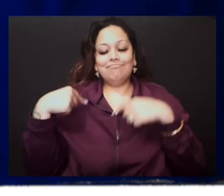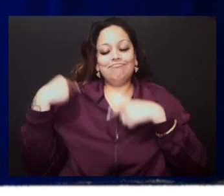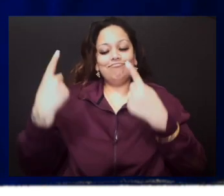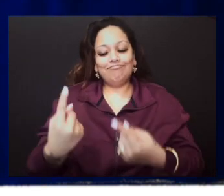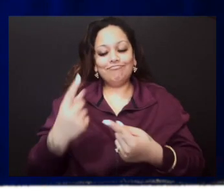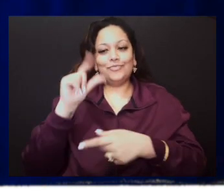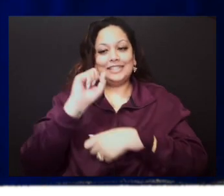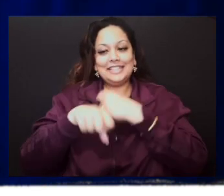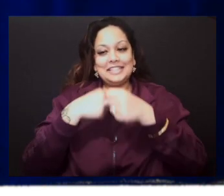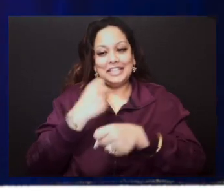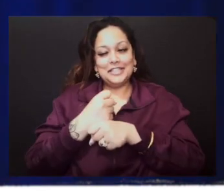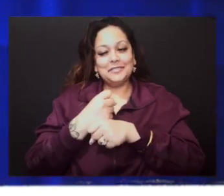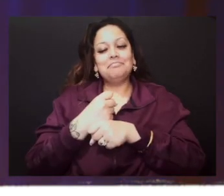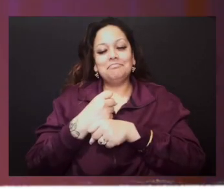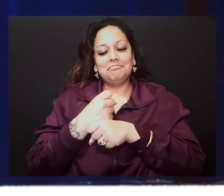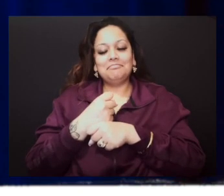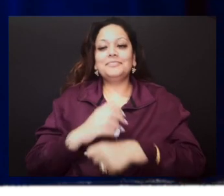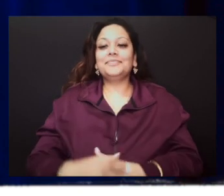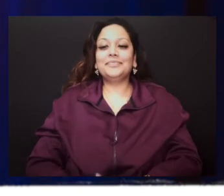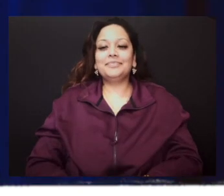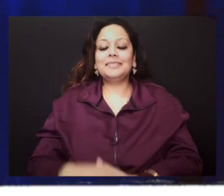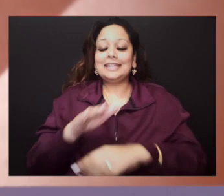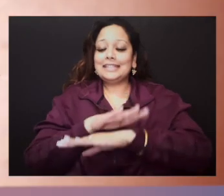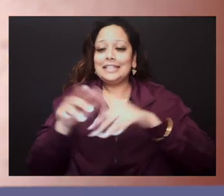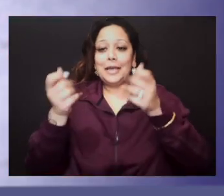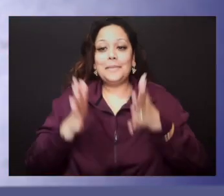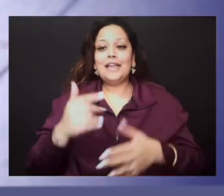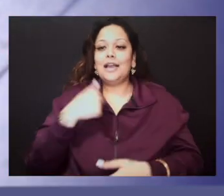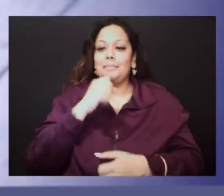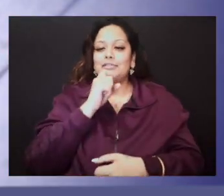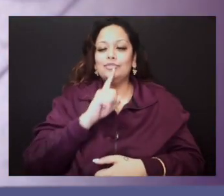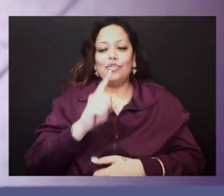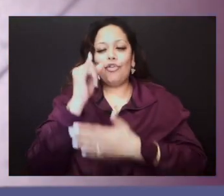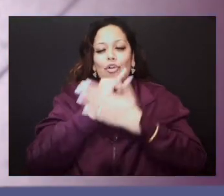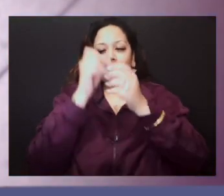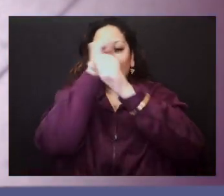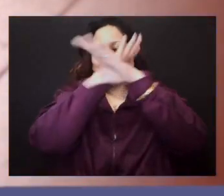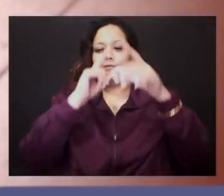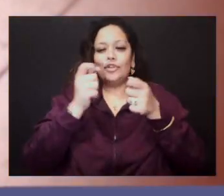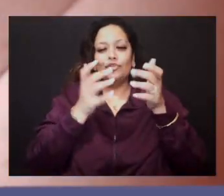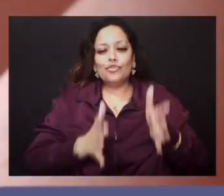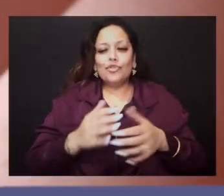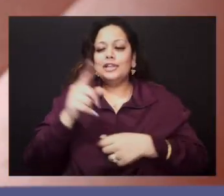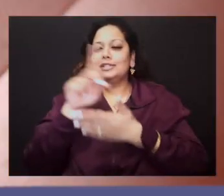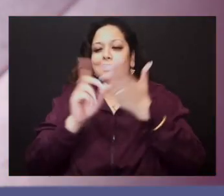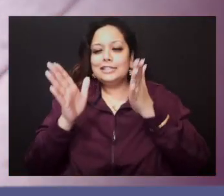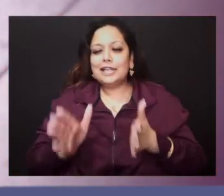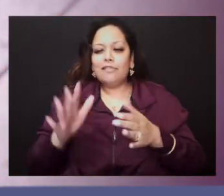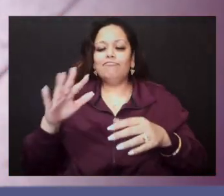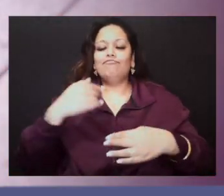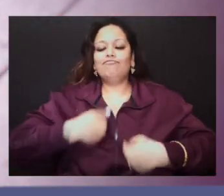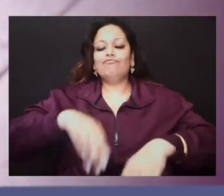for the past 20 years or so. As a stage manager, I ensure that the artistic vision of the director and the designers